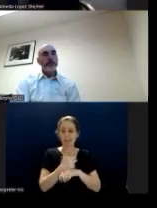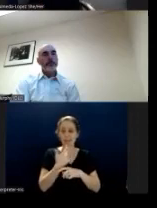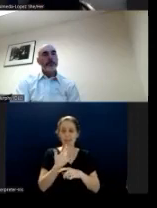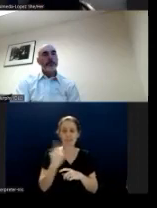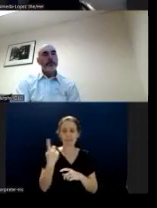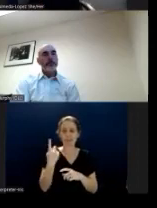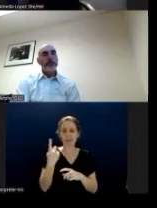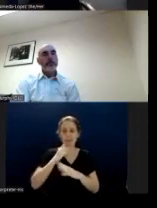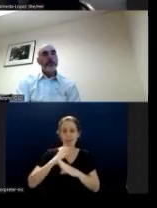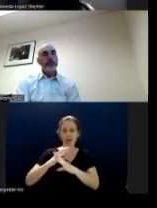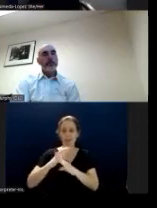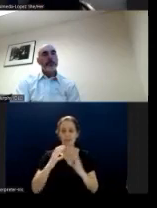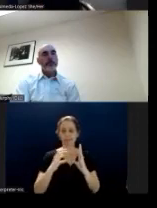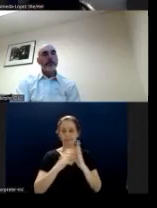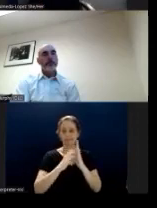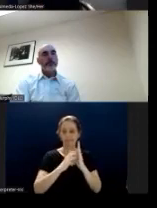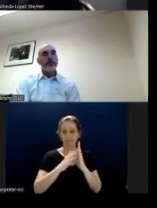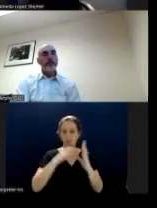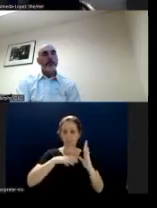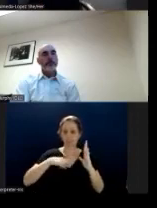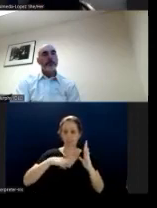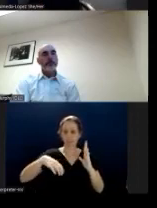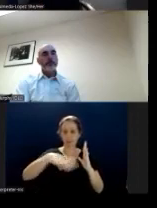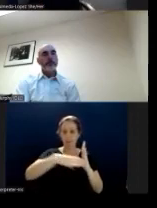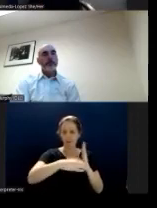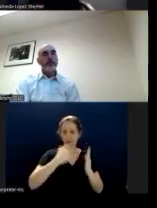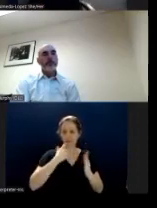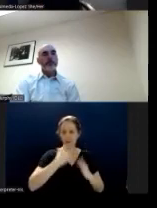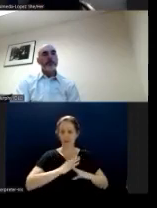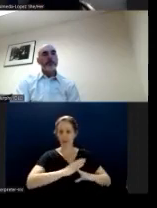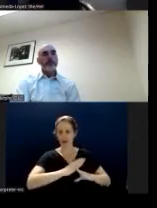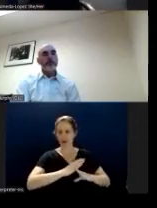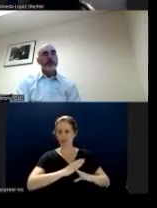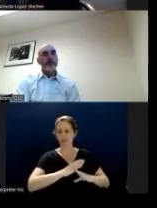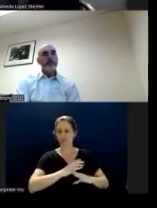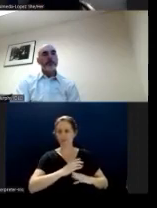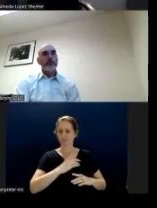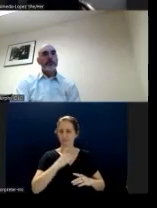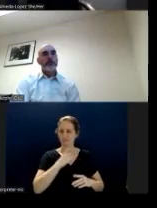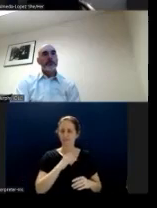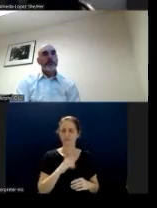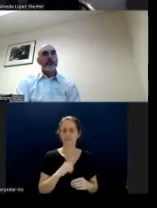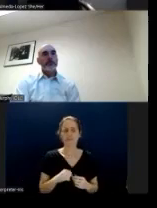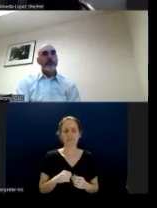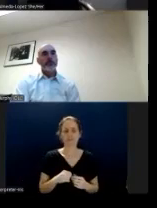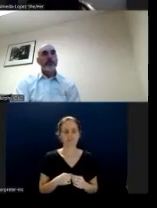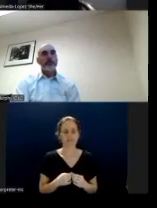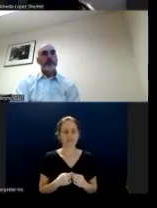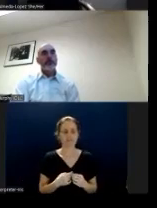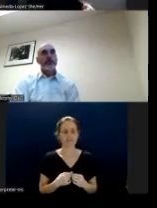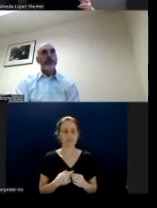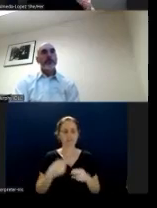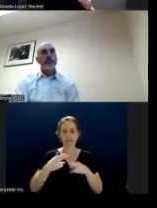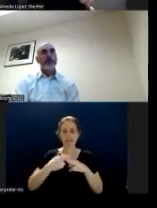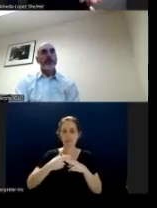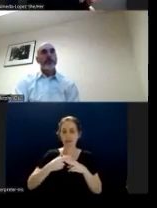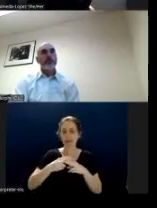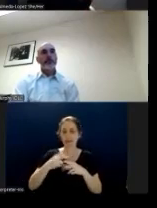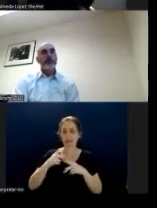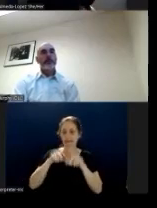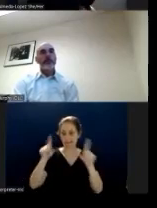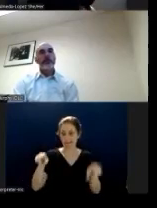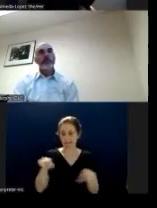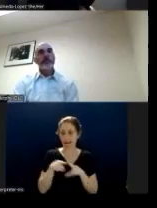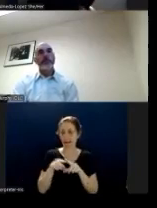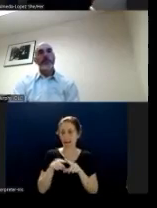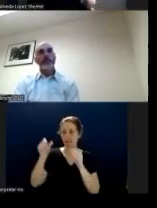things that might be problematic for people who have any kind of vision impairment. Temporary signs can be